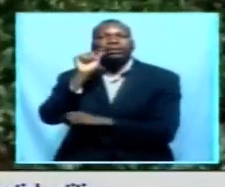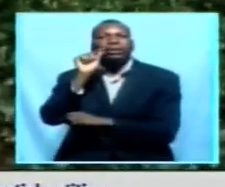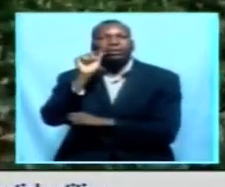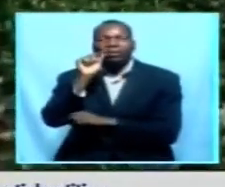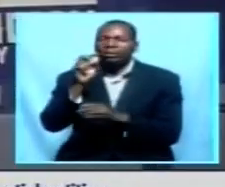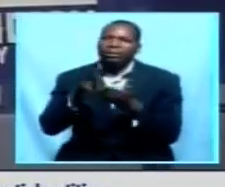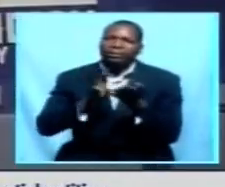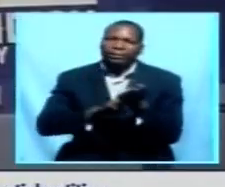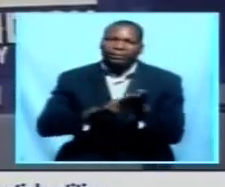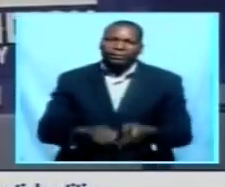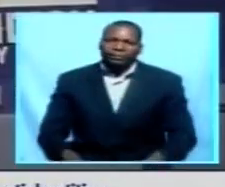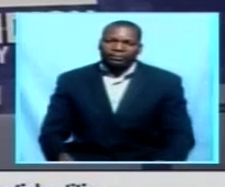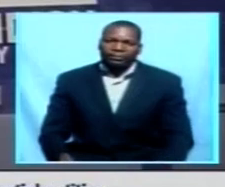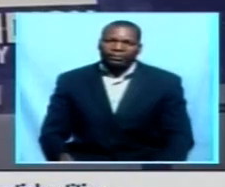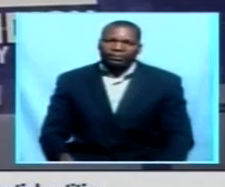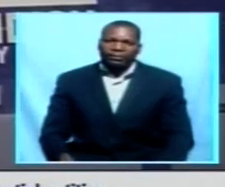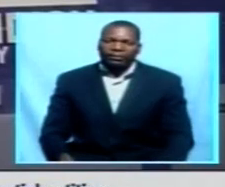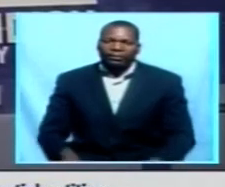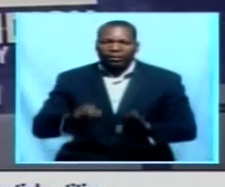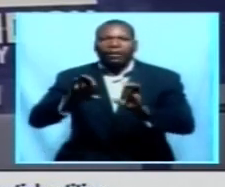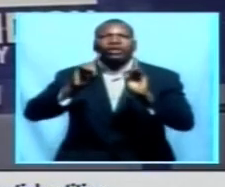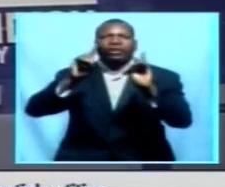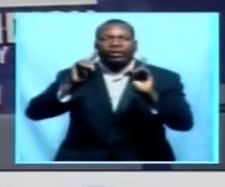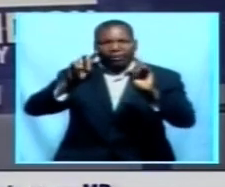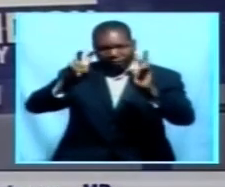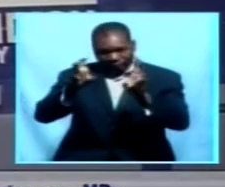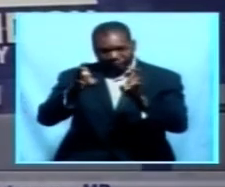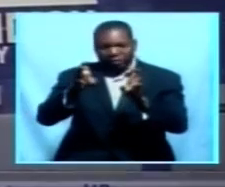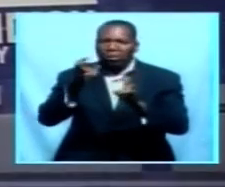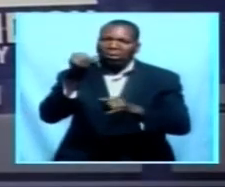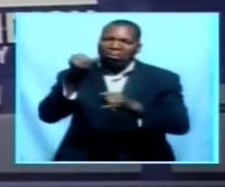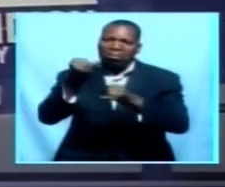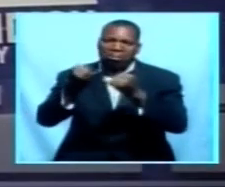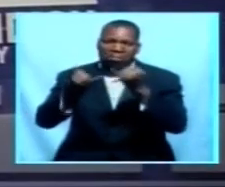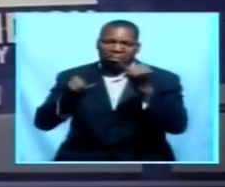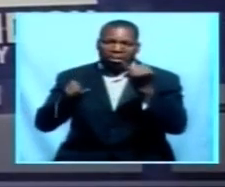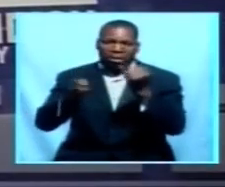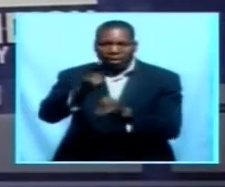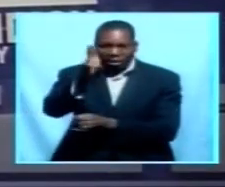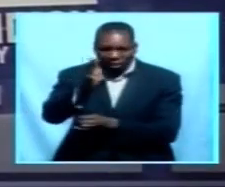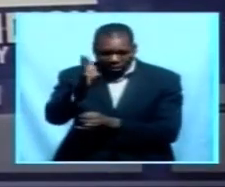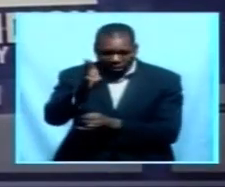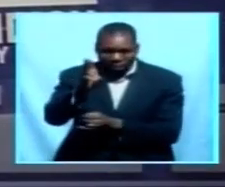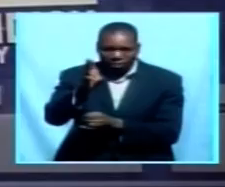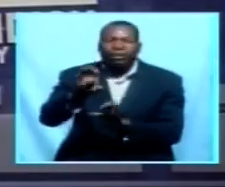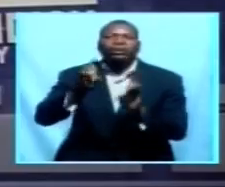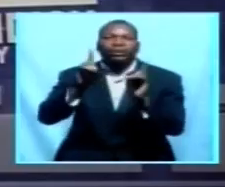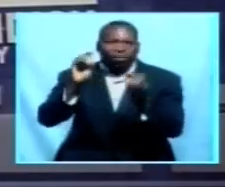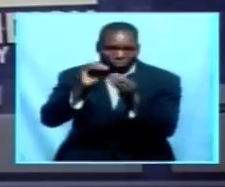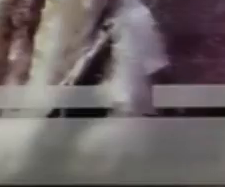Livingstone. That's all our segment could accommodate tonight. Join us on Thursday for more education